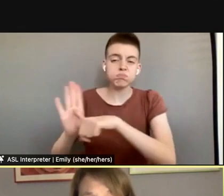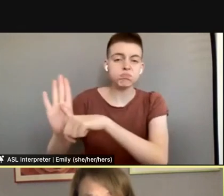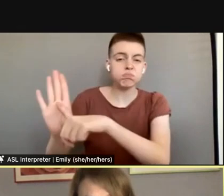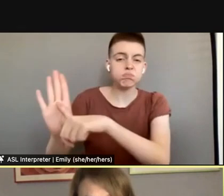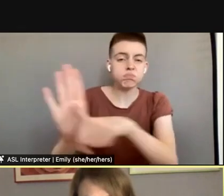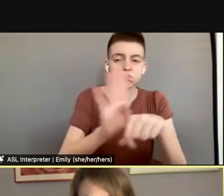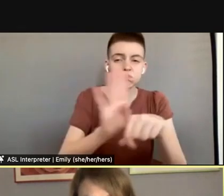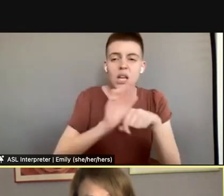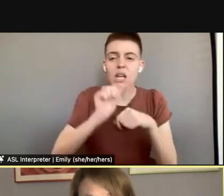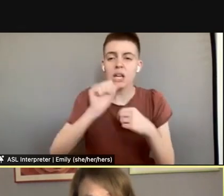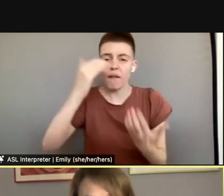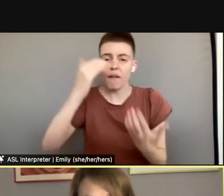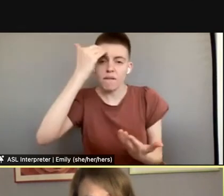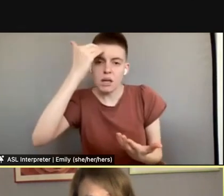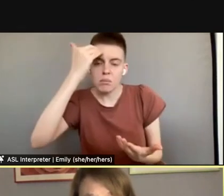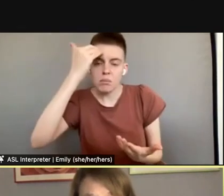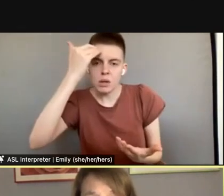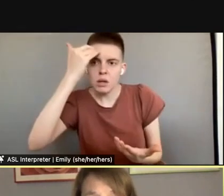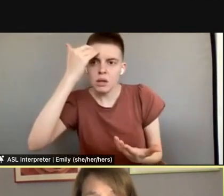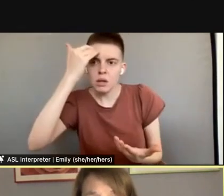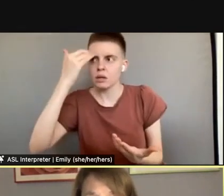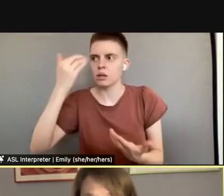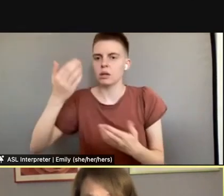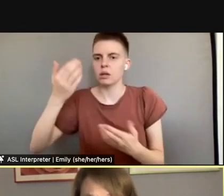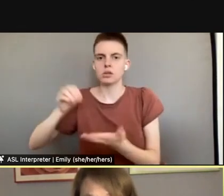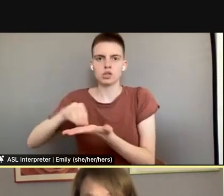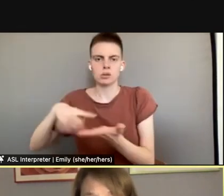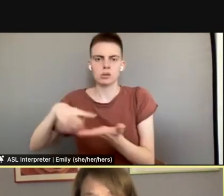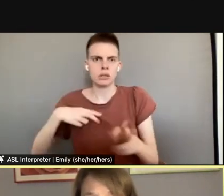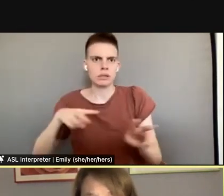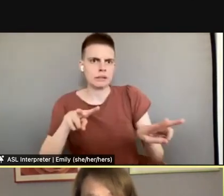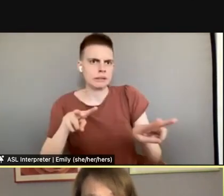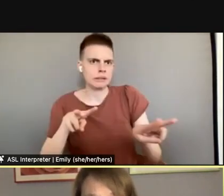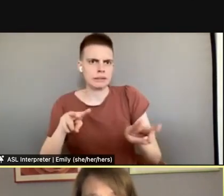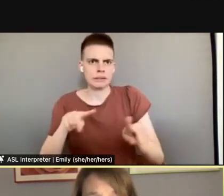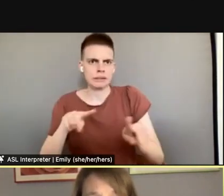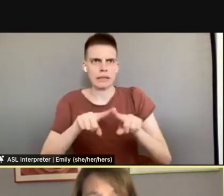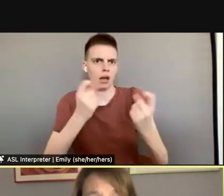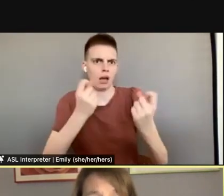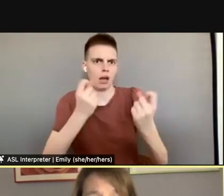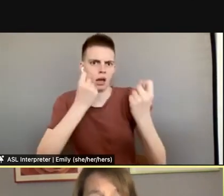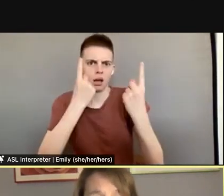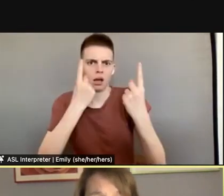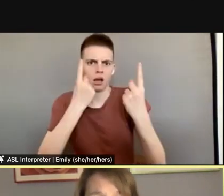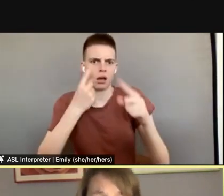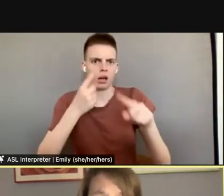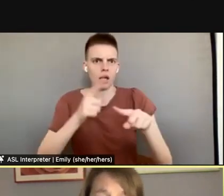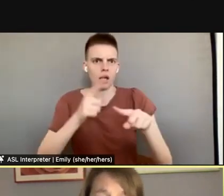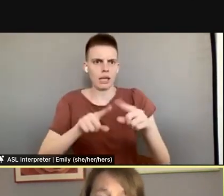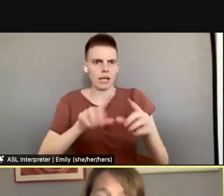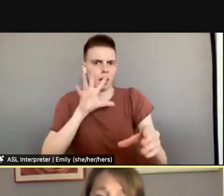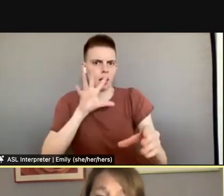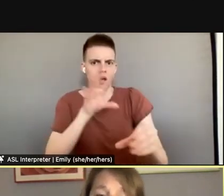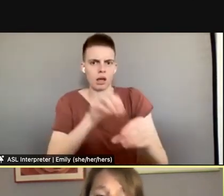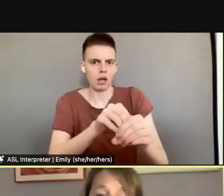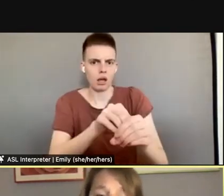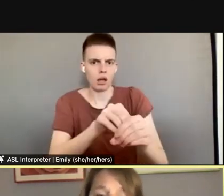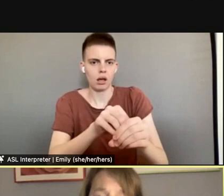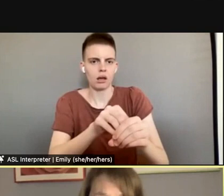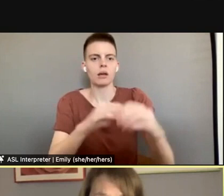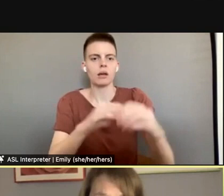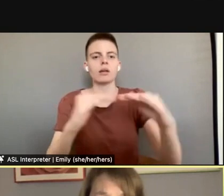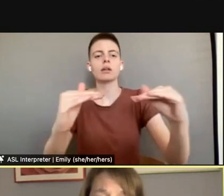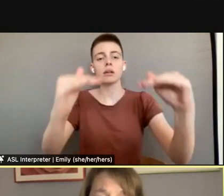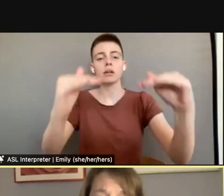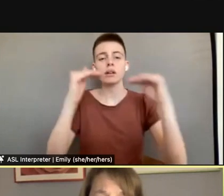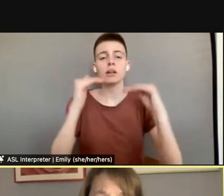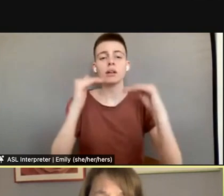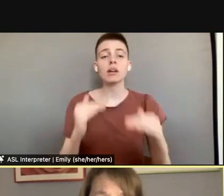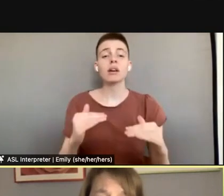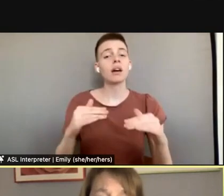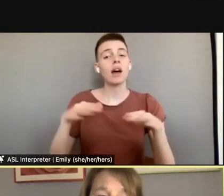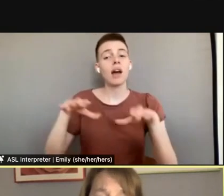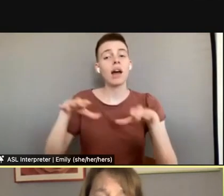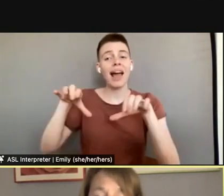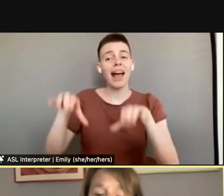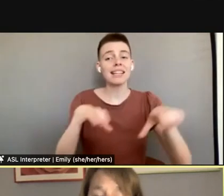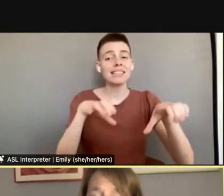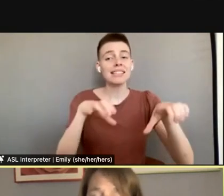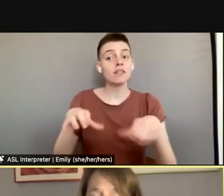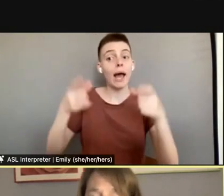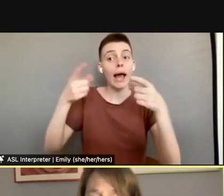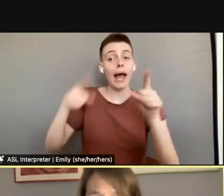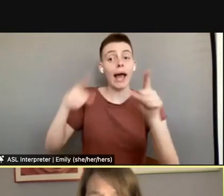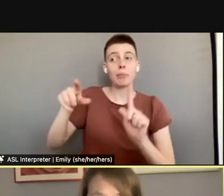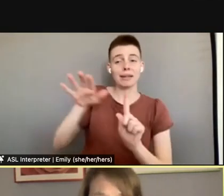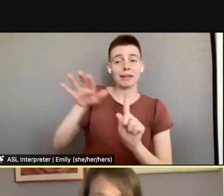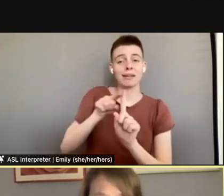safely negotiated because of both complexity and novelty, and activities that occur at a distance are